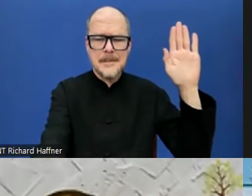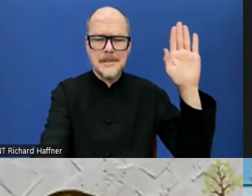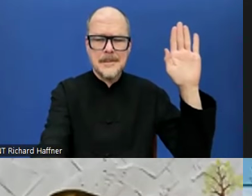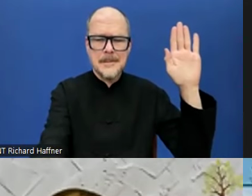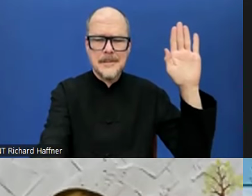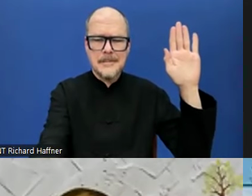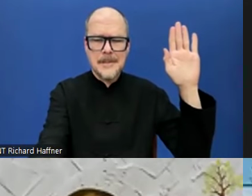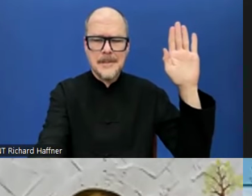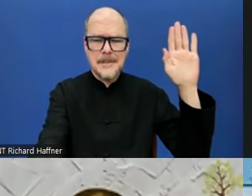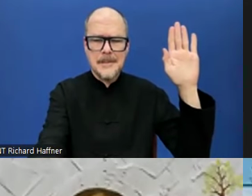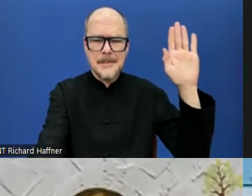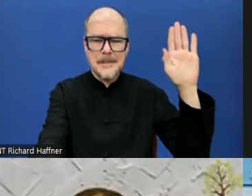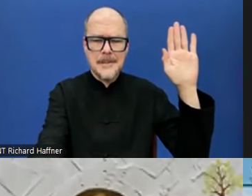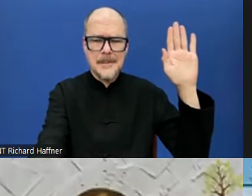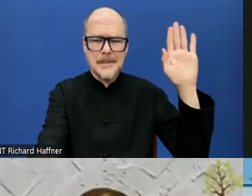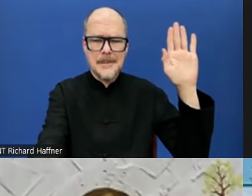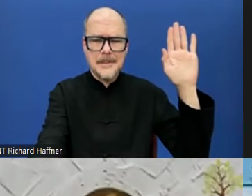es totalmente